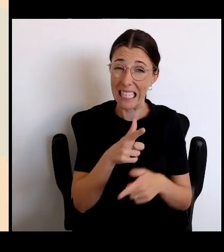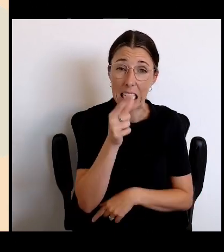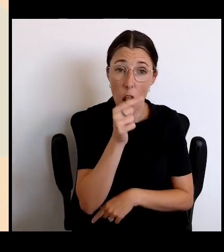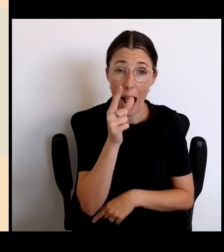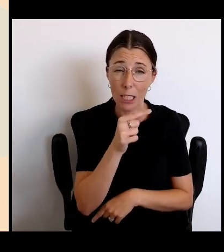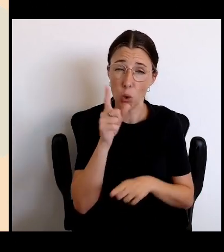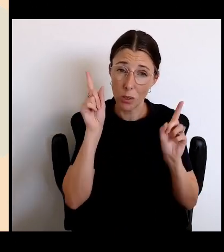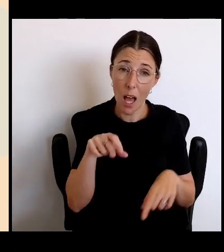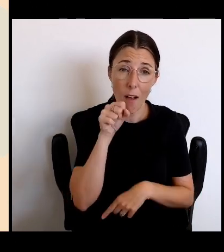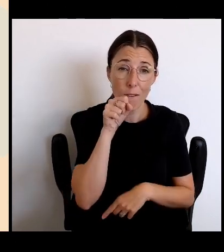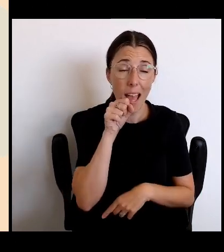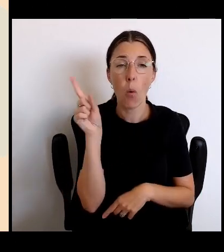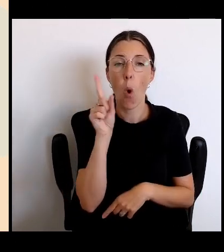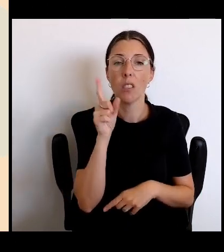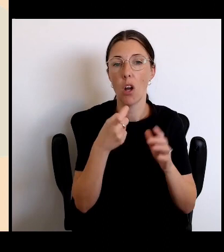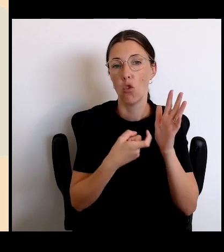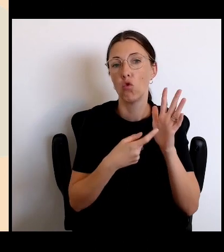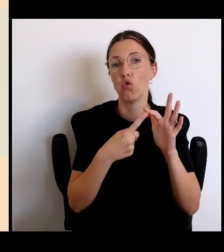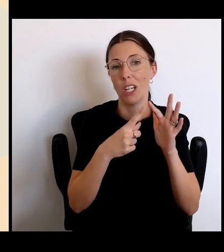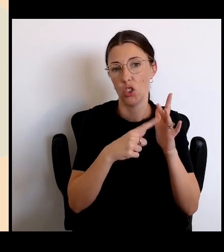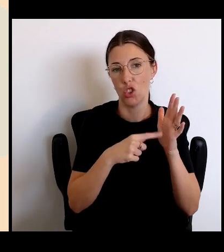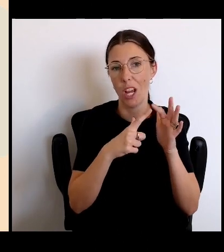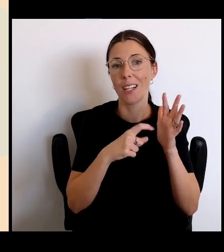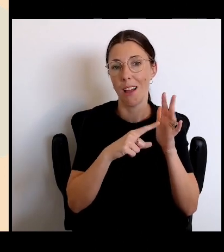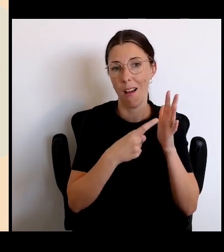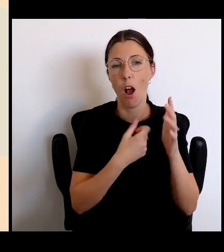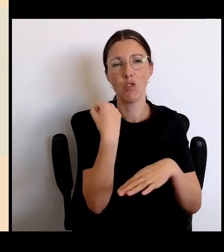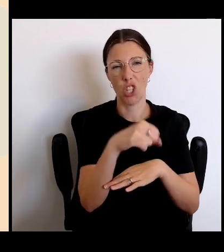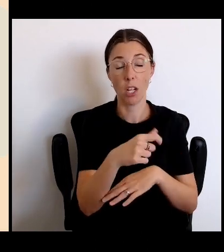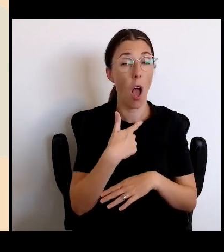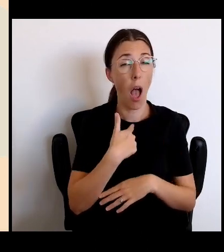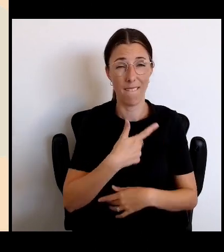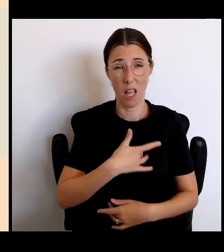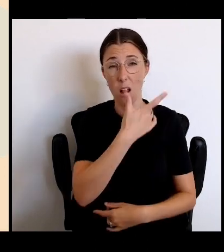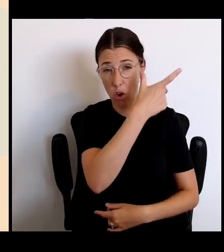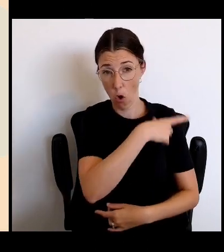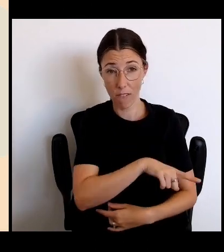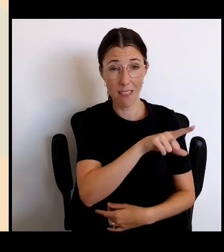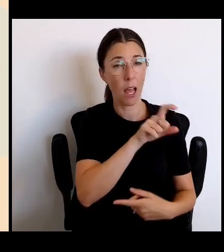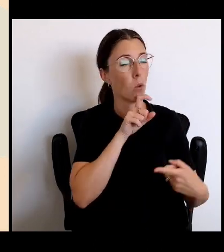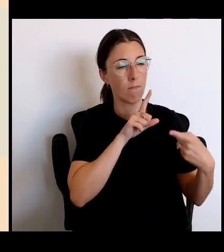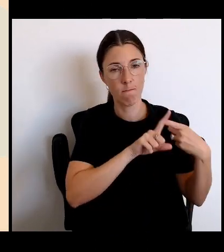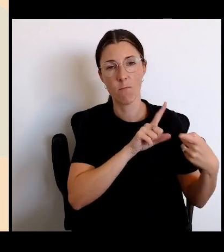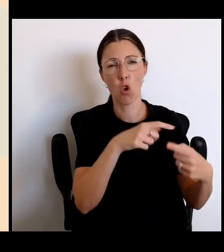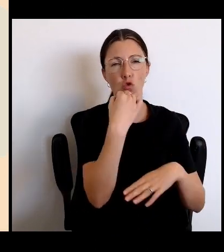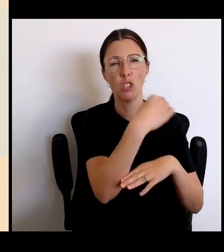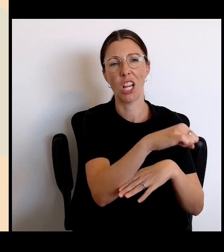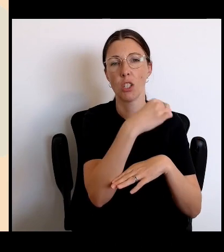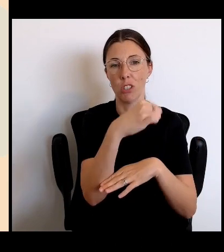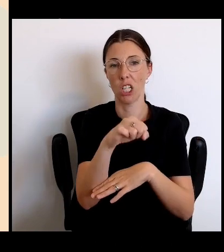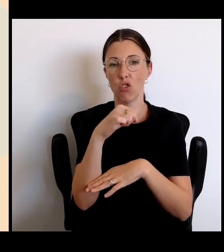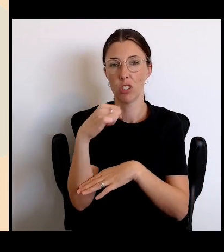segment. And I've got more confidence that that segment will remain rejecting than any other segment. And that's partly because